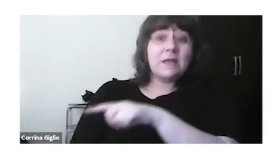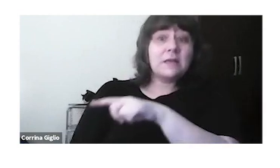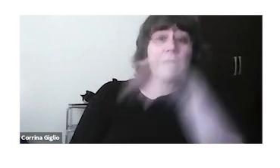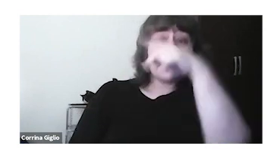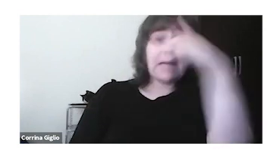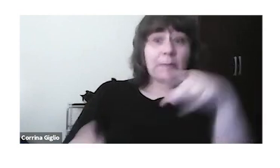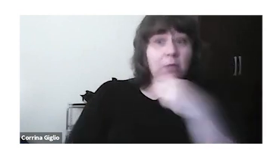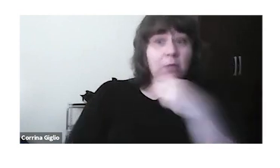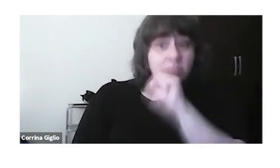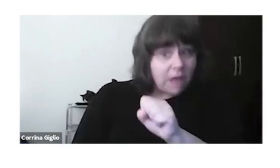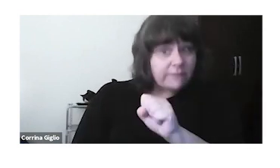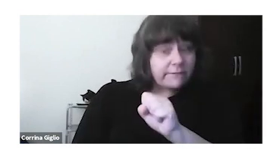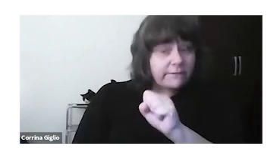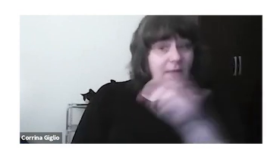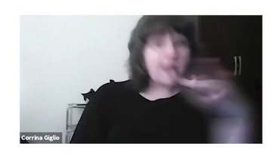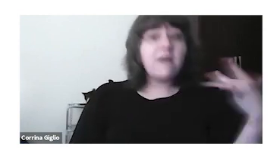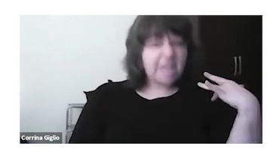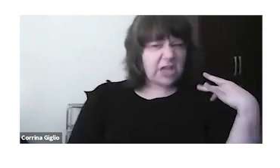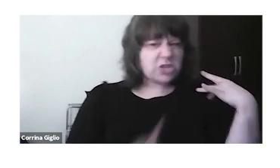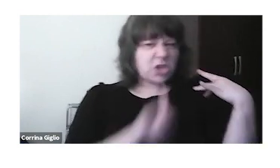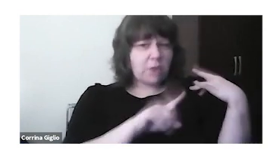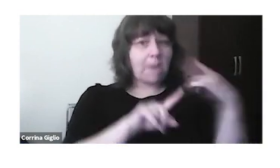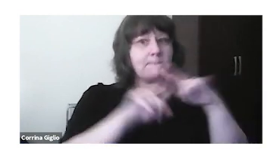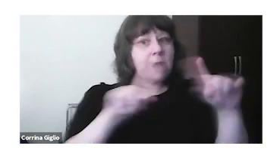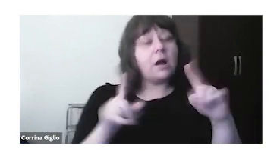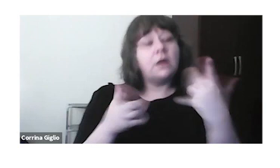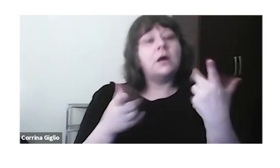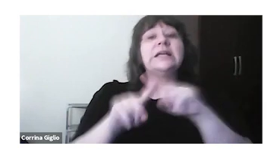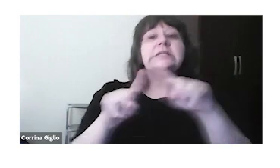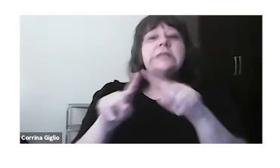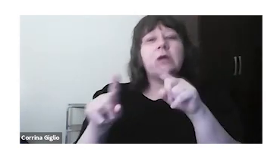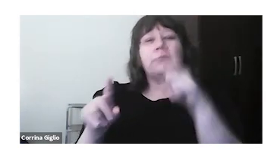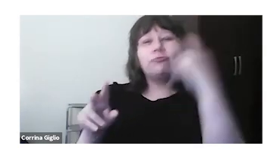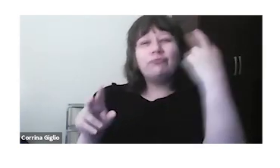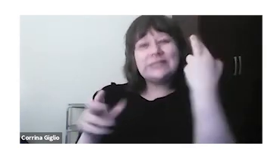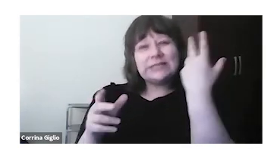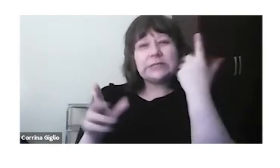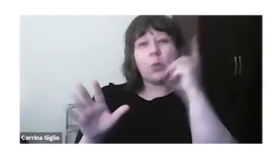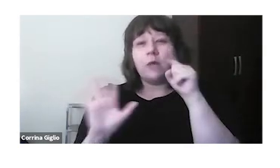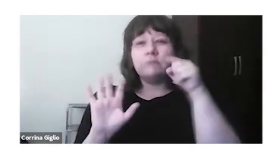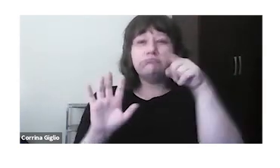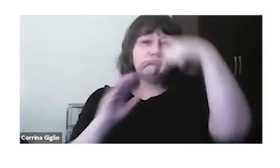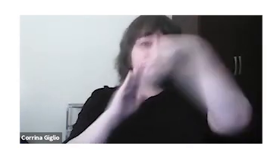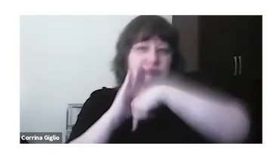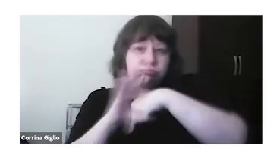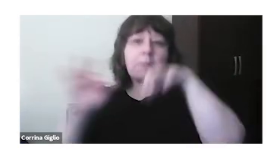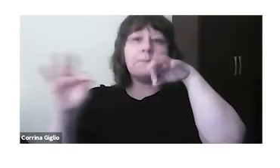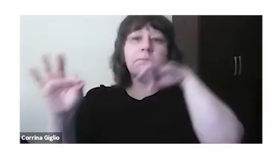of the industry. It's because of many other factors that we're going to examine later on in the presentation.